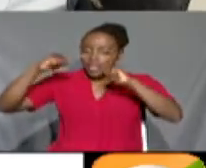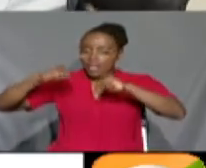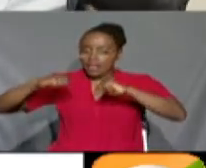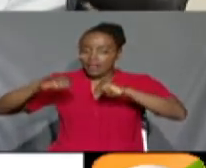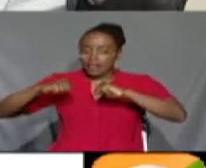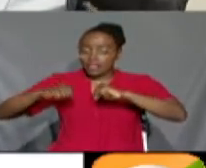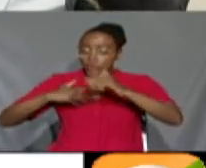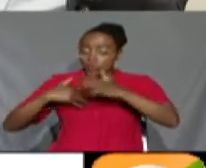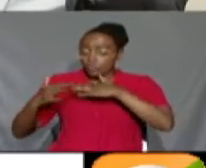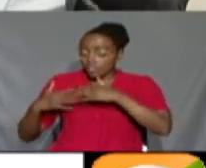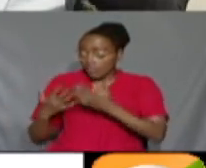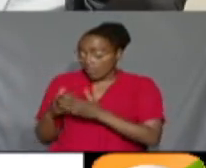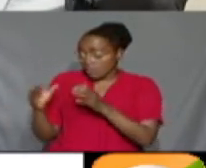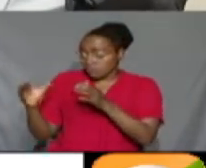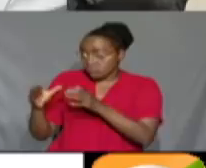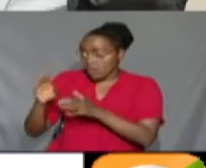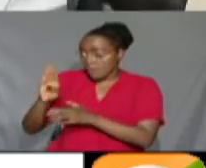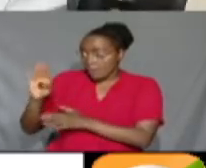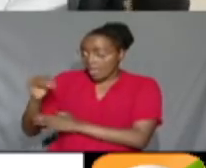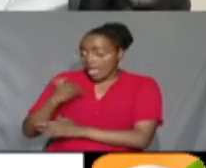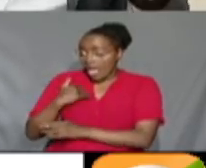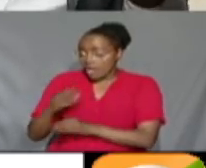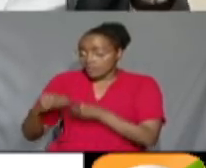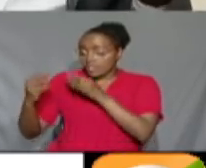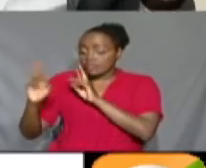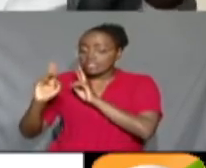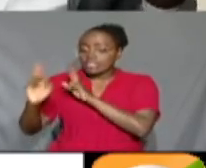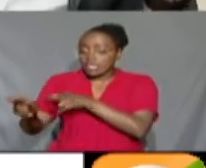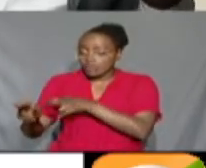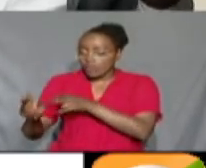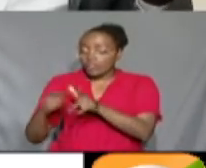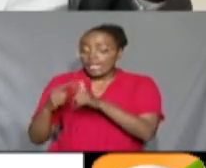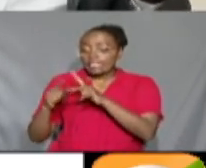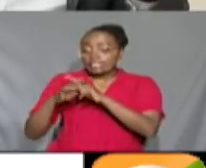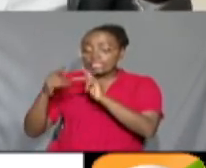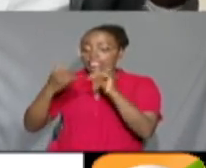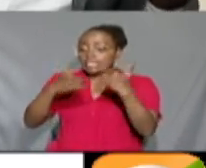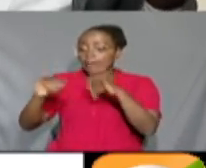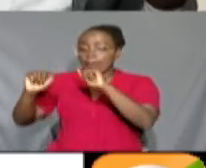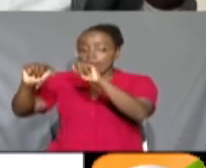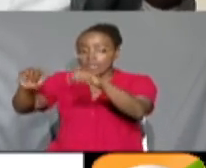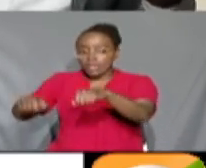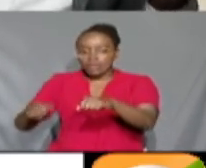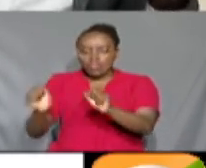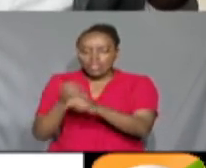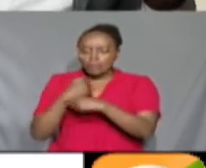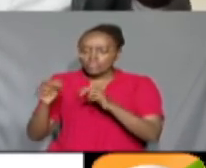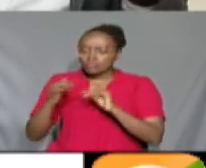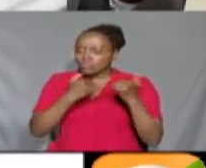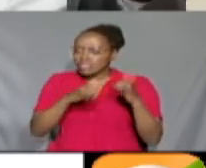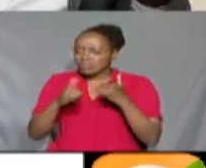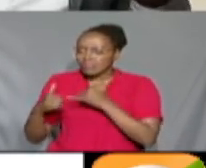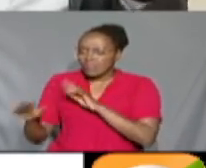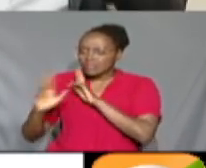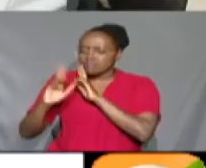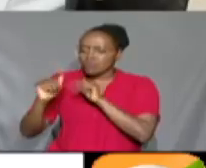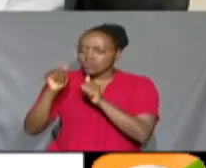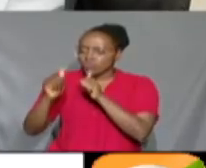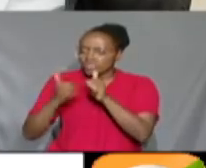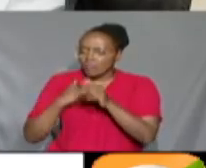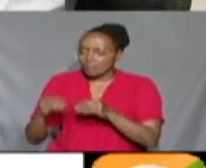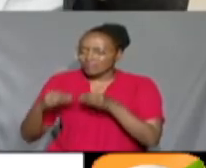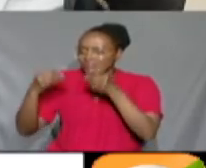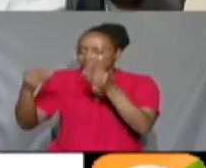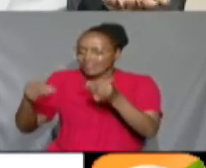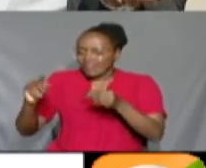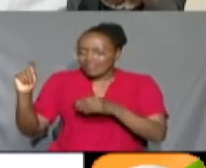with what the task force has produced as a report. That is the only time we can start implementing. We cannot implement a report which has not been subjected to Kenyans'